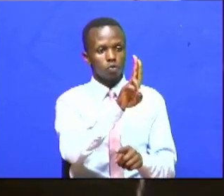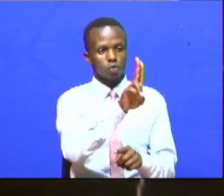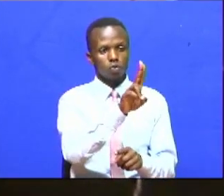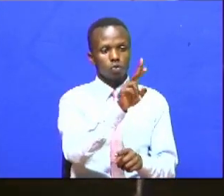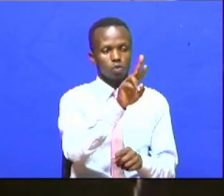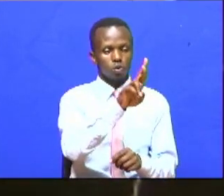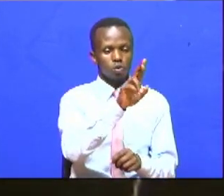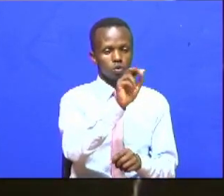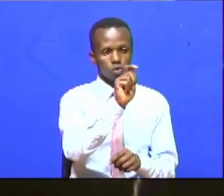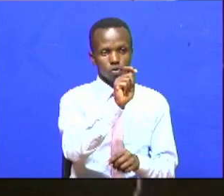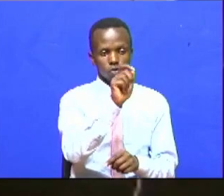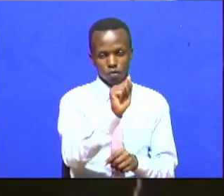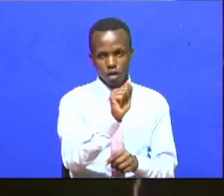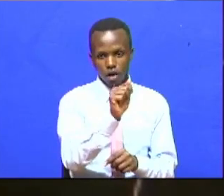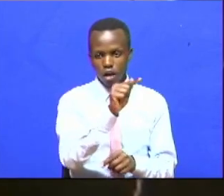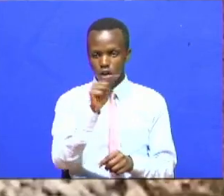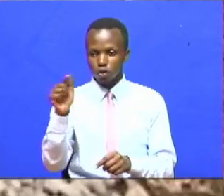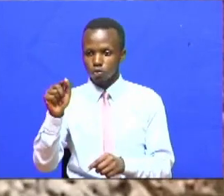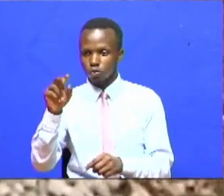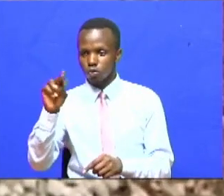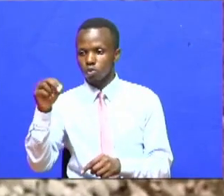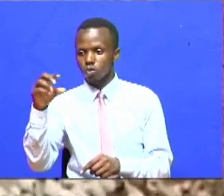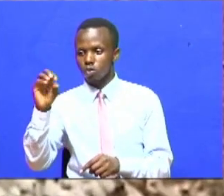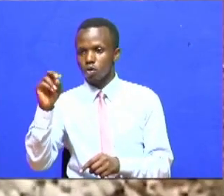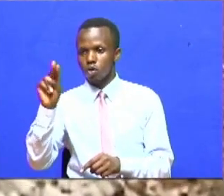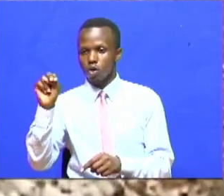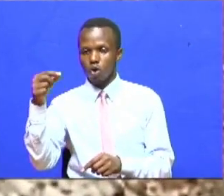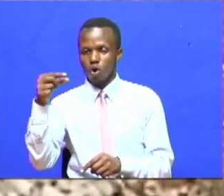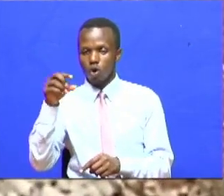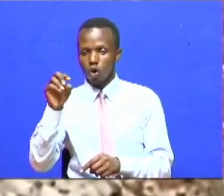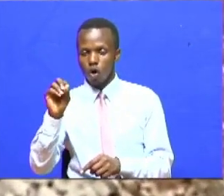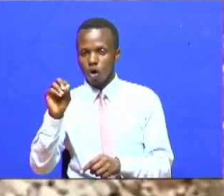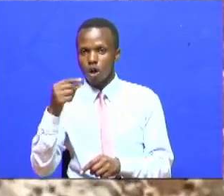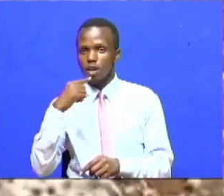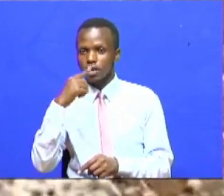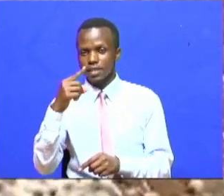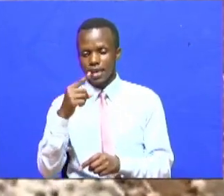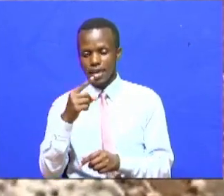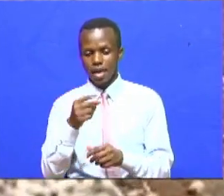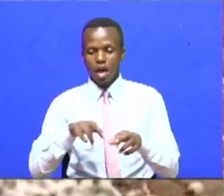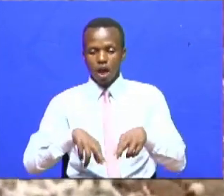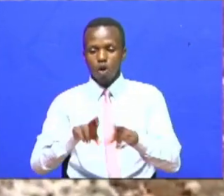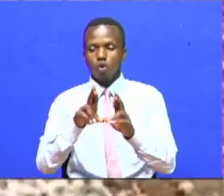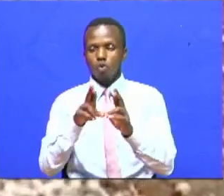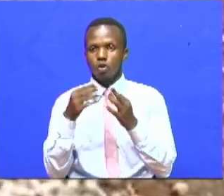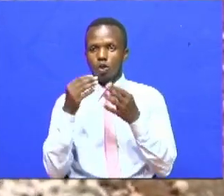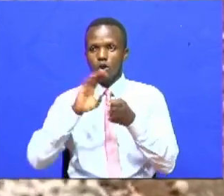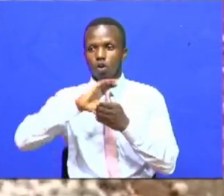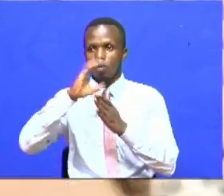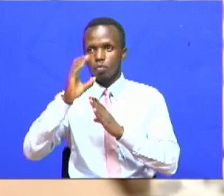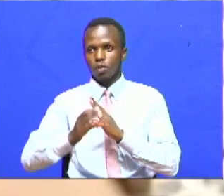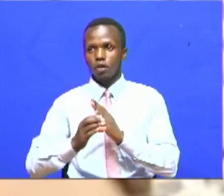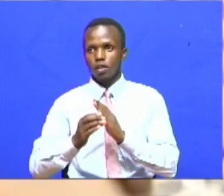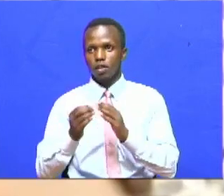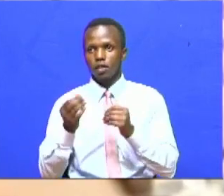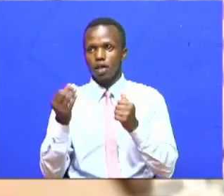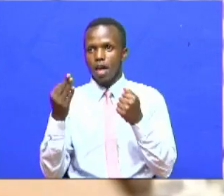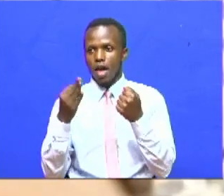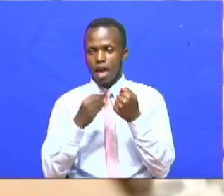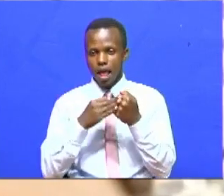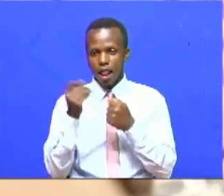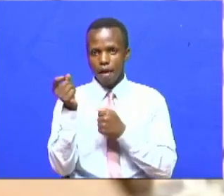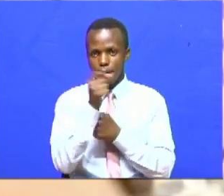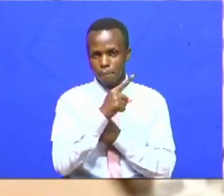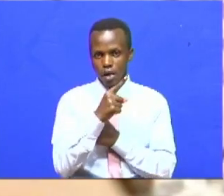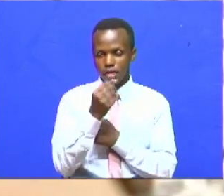and Ngong stations. The head of state said the rail will be completed within 8 months. Present were Deputy President